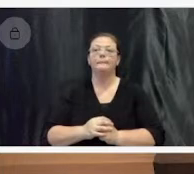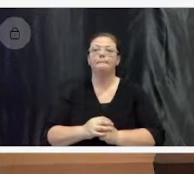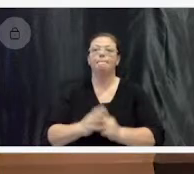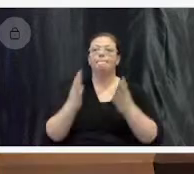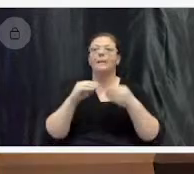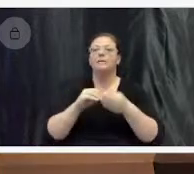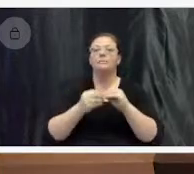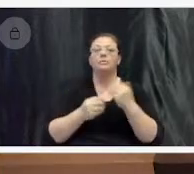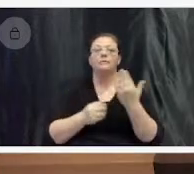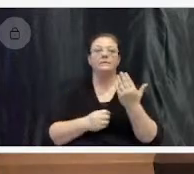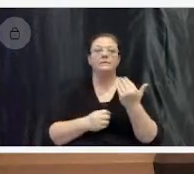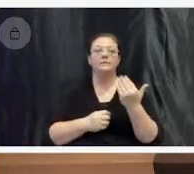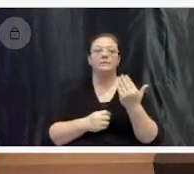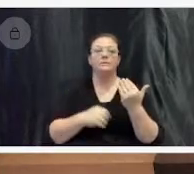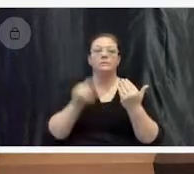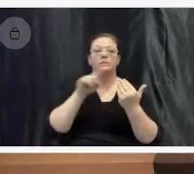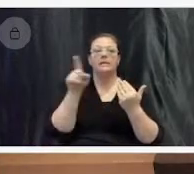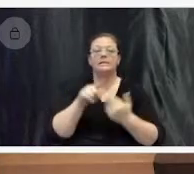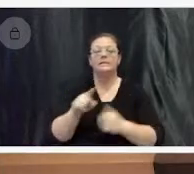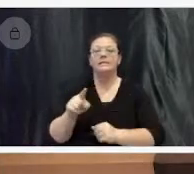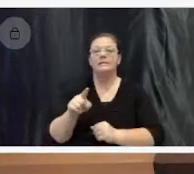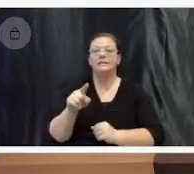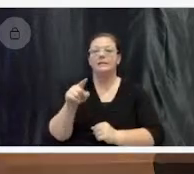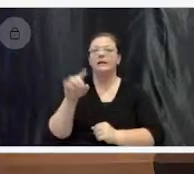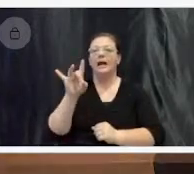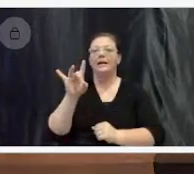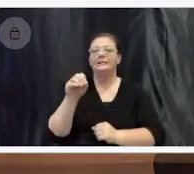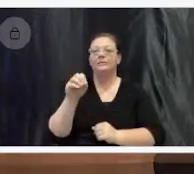Item 15,